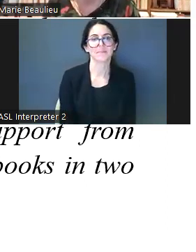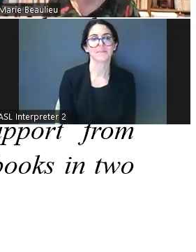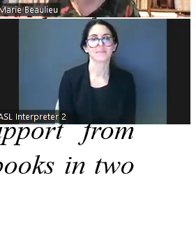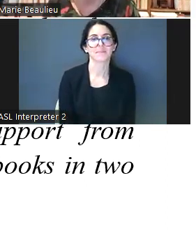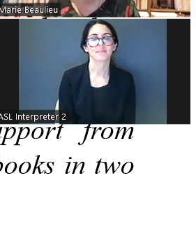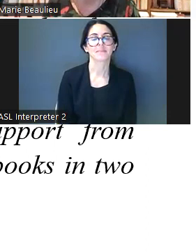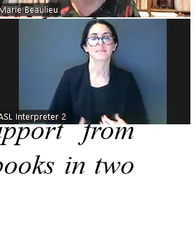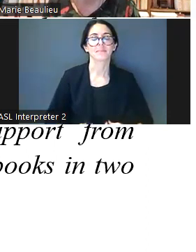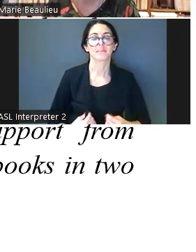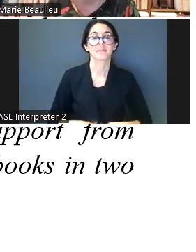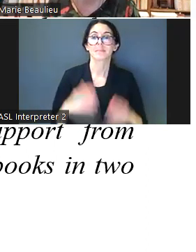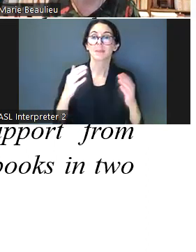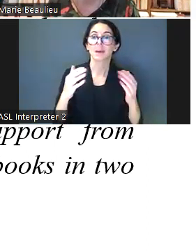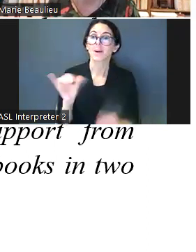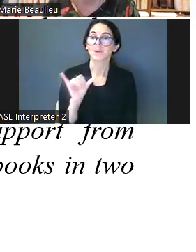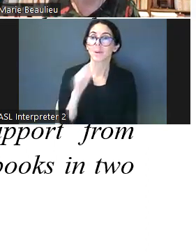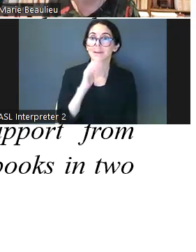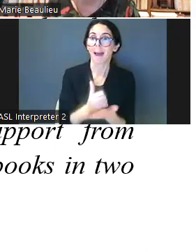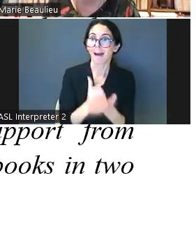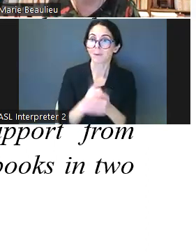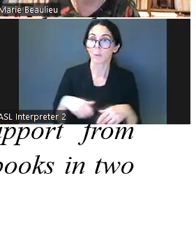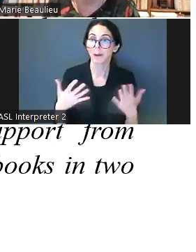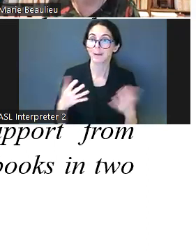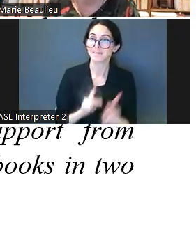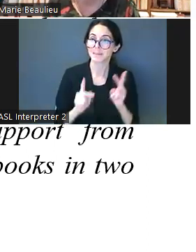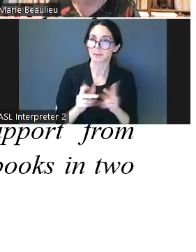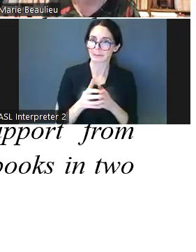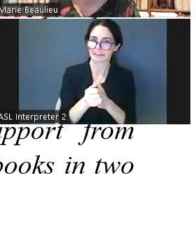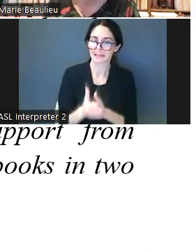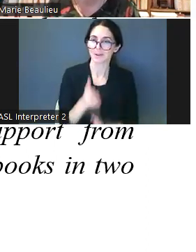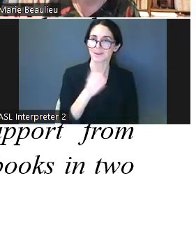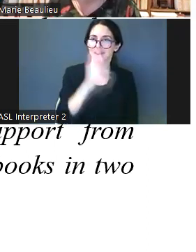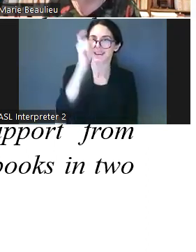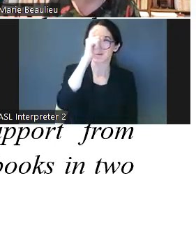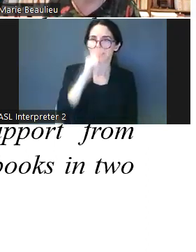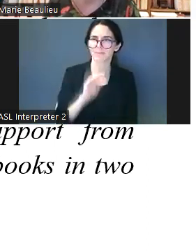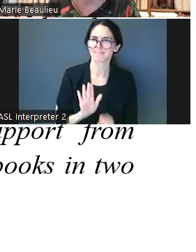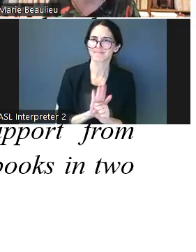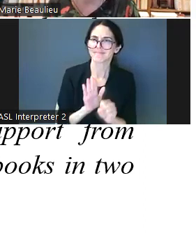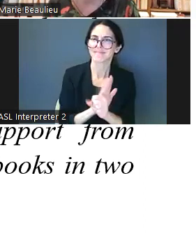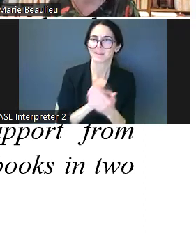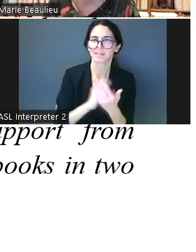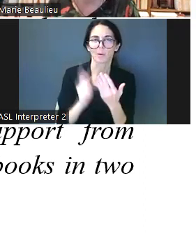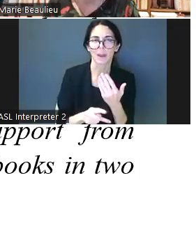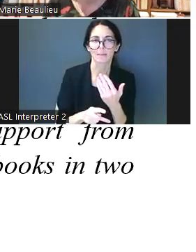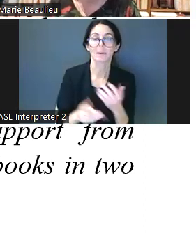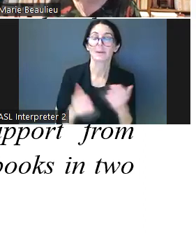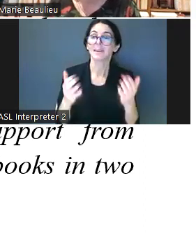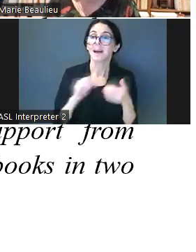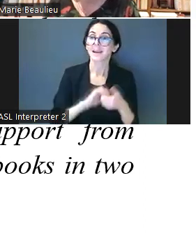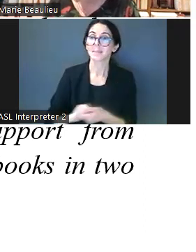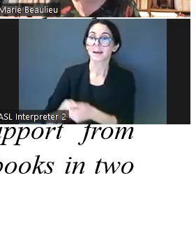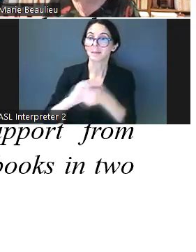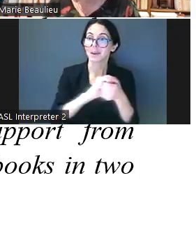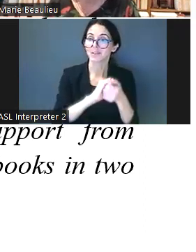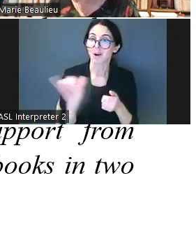Certainly, it was helpful to have leaders and the residents supporting the objectives of the program, and mainly the collaboration also of